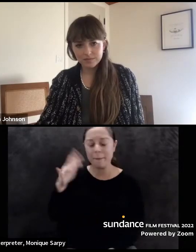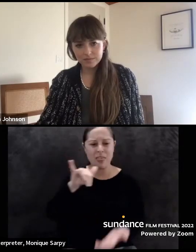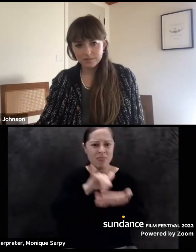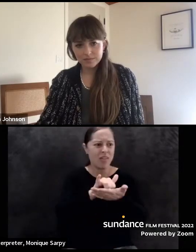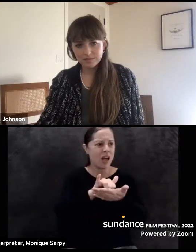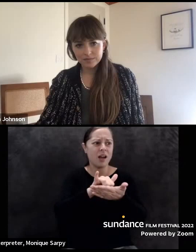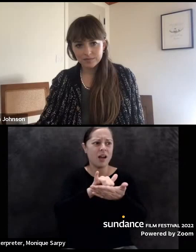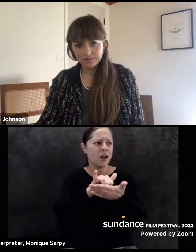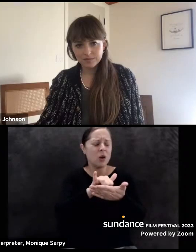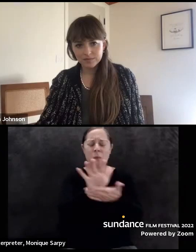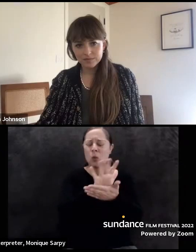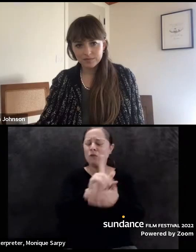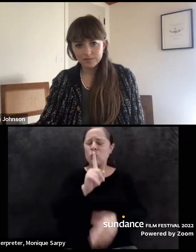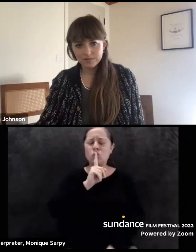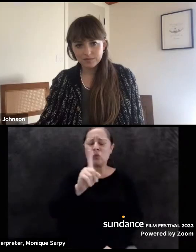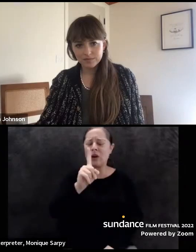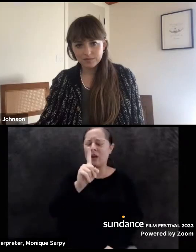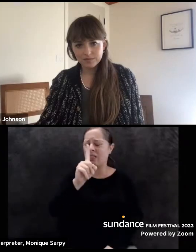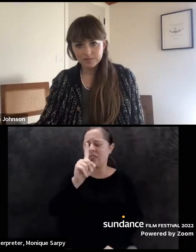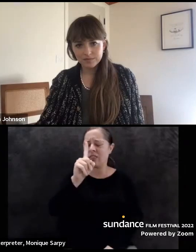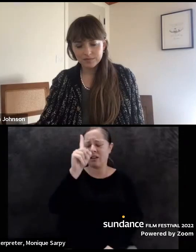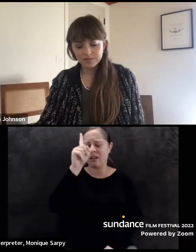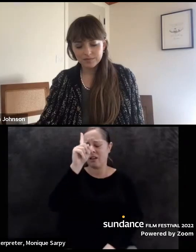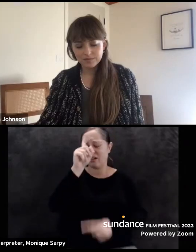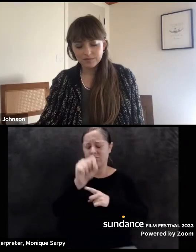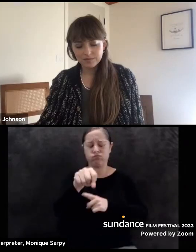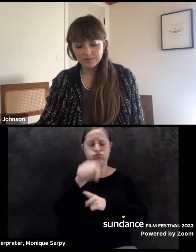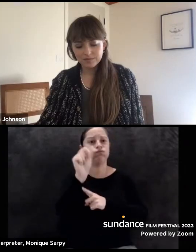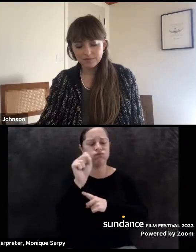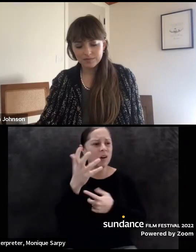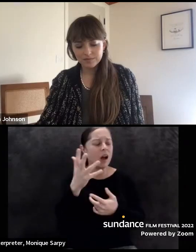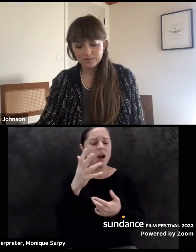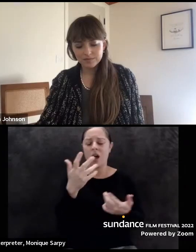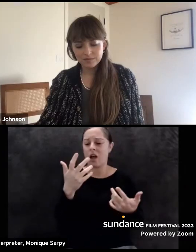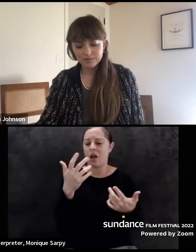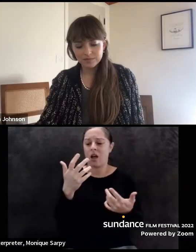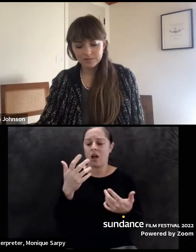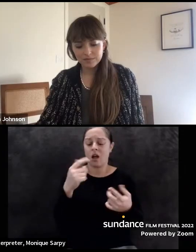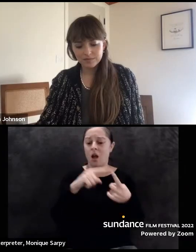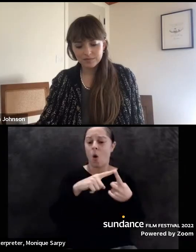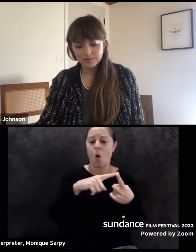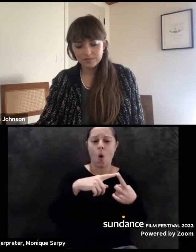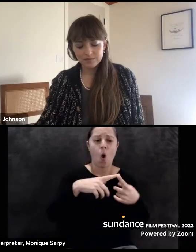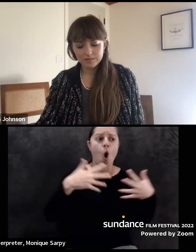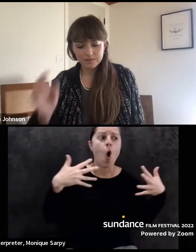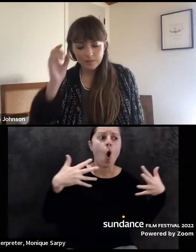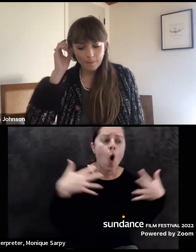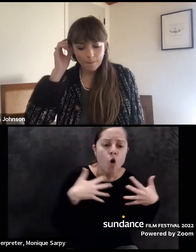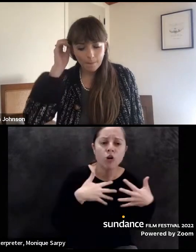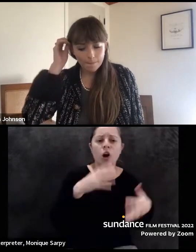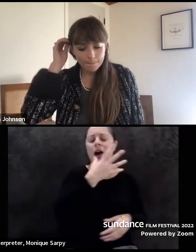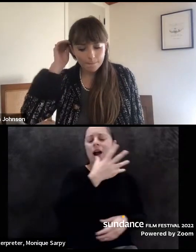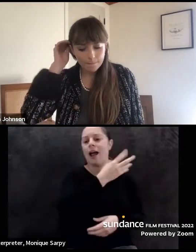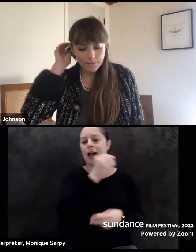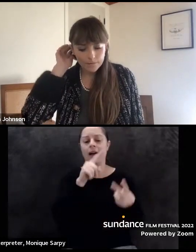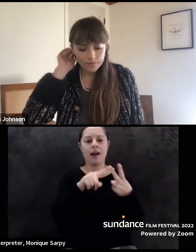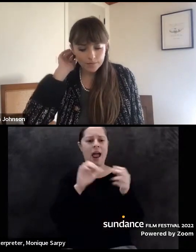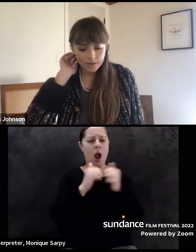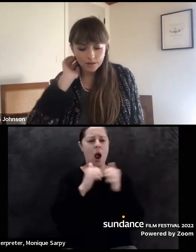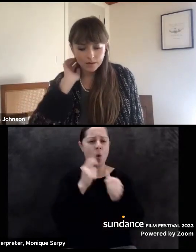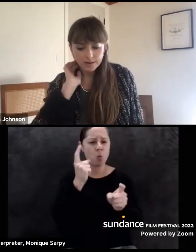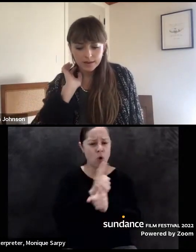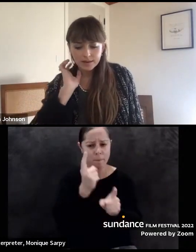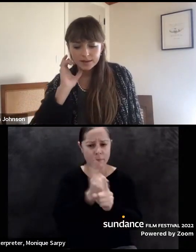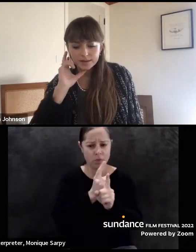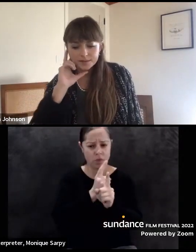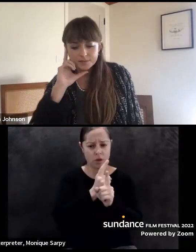broke so many film barriers, I think, in terms of horror, in terms of how to properly, you know, put Black